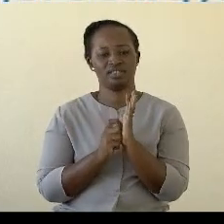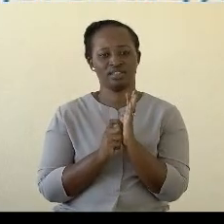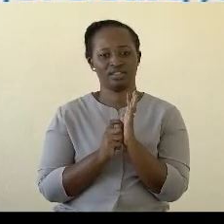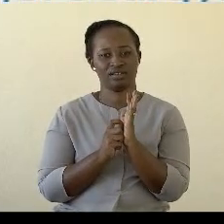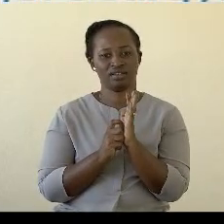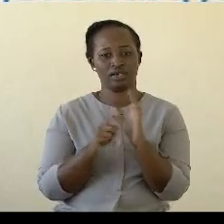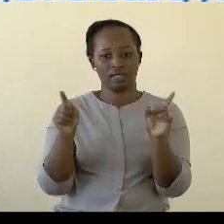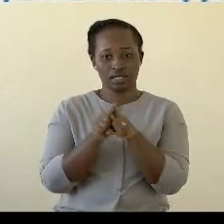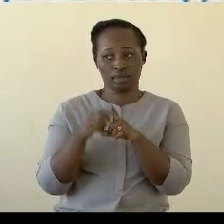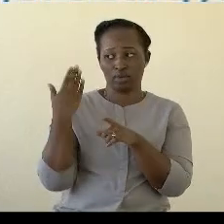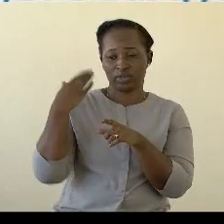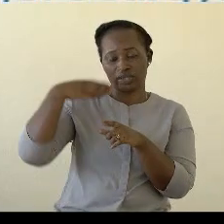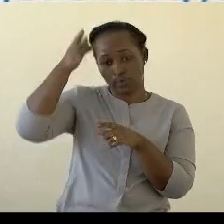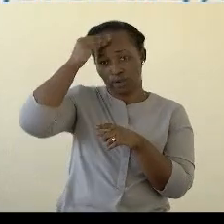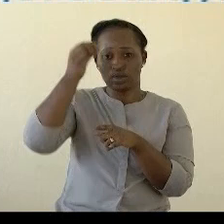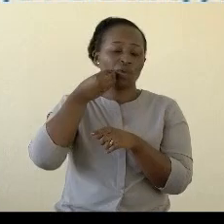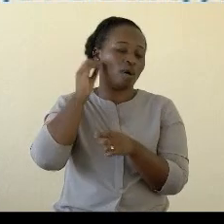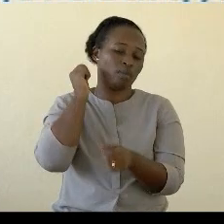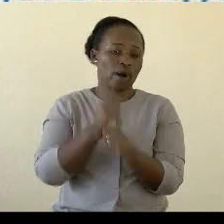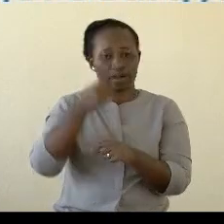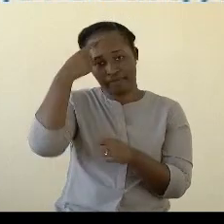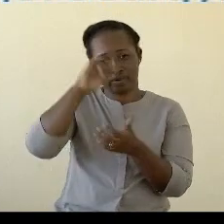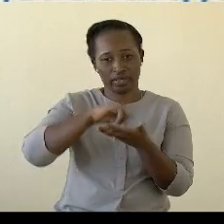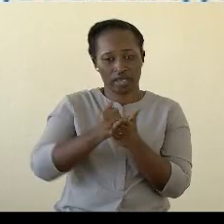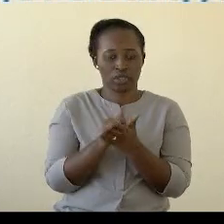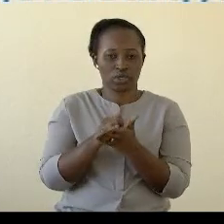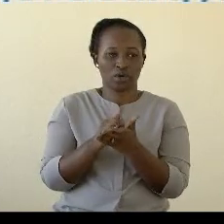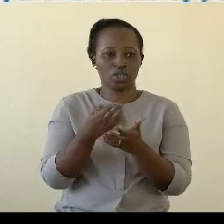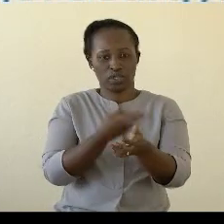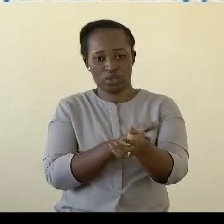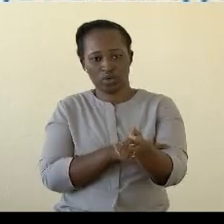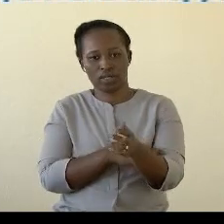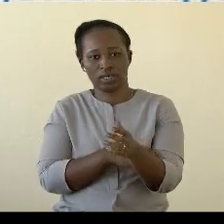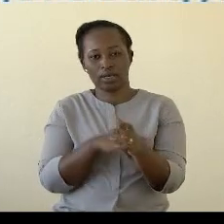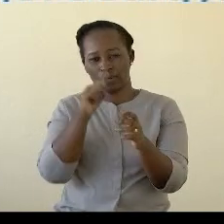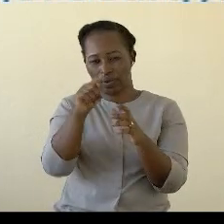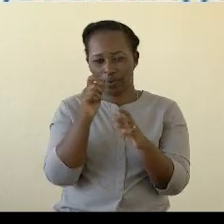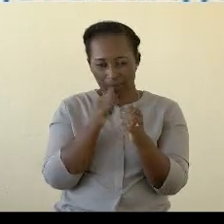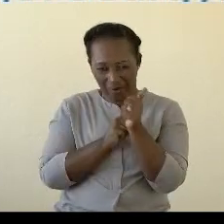the previous lesson about the homework for natural resources. You'll type and click